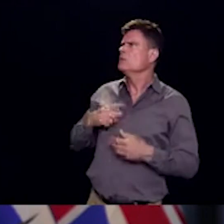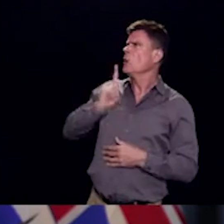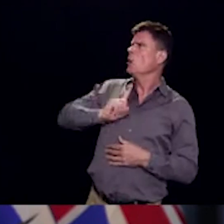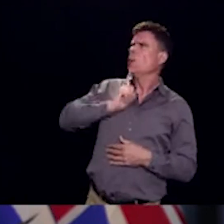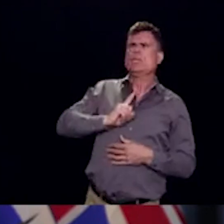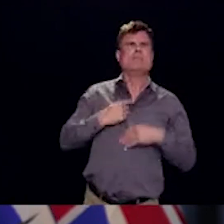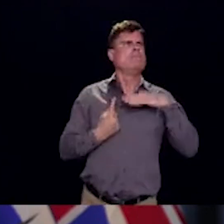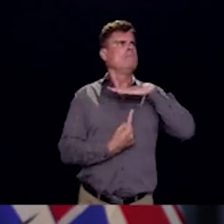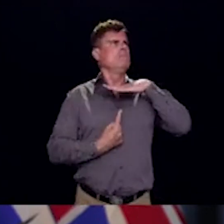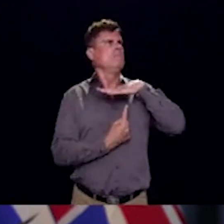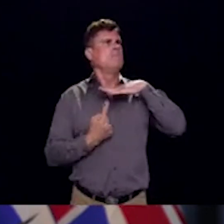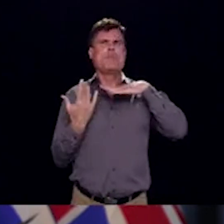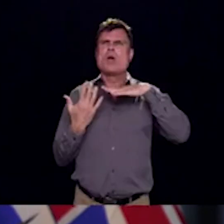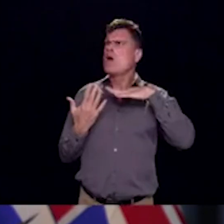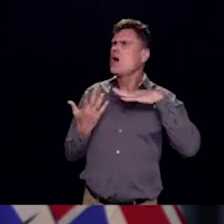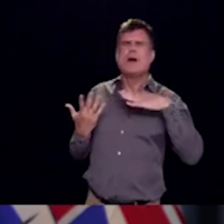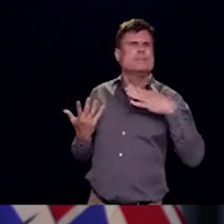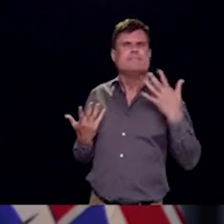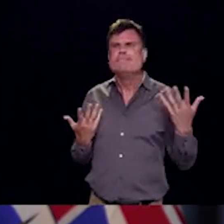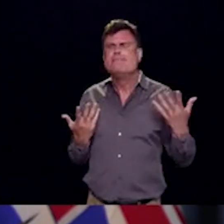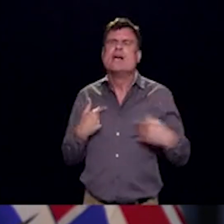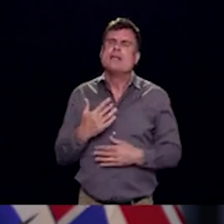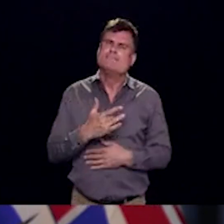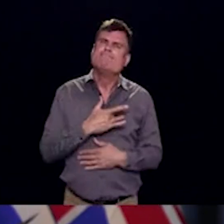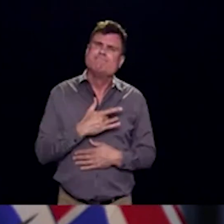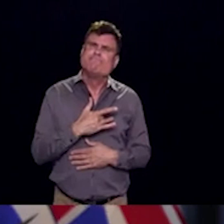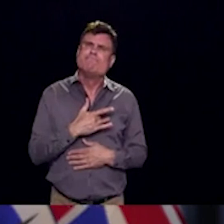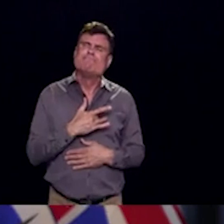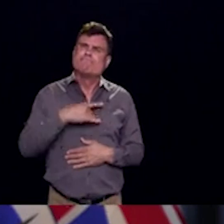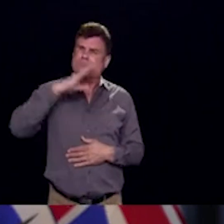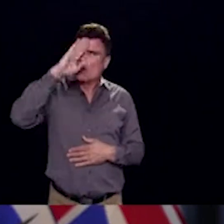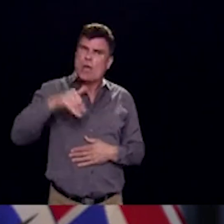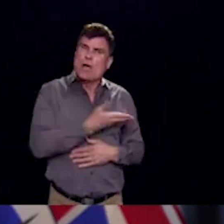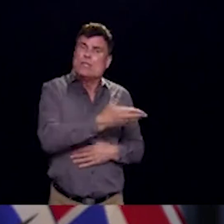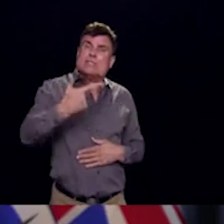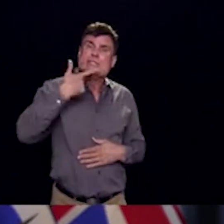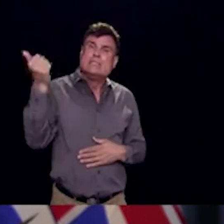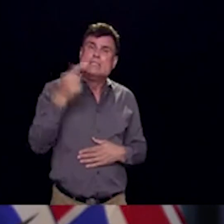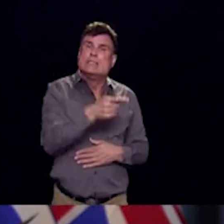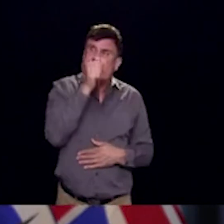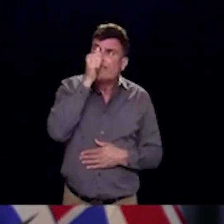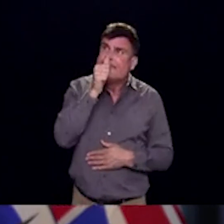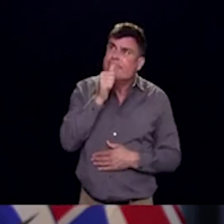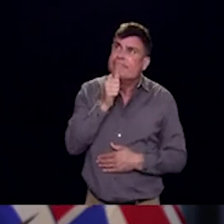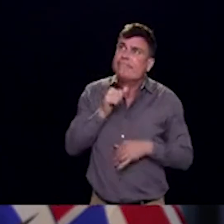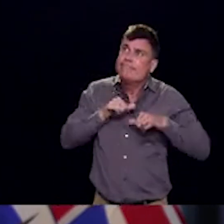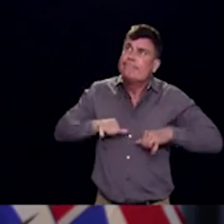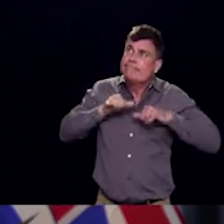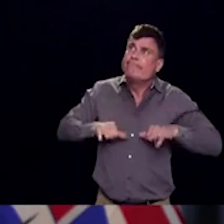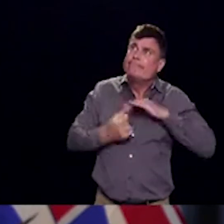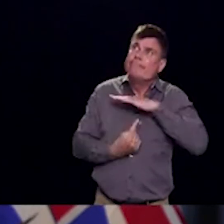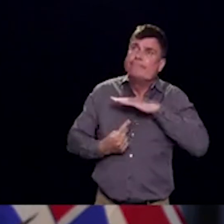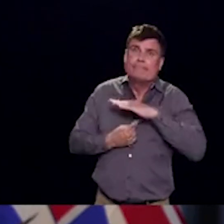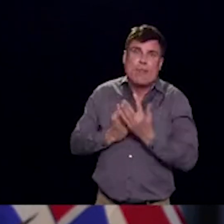courage despite this challenge. As we move forward, we'll all do this well and carefully so